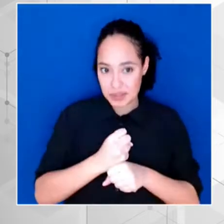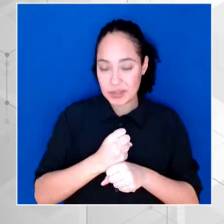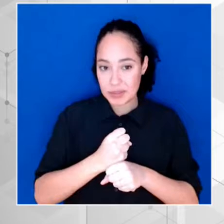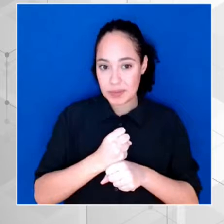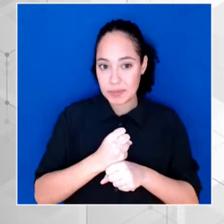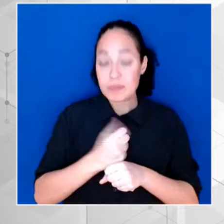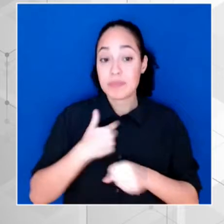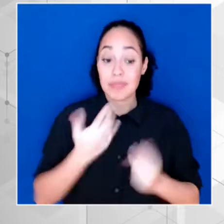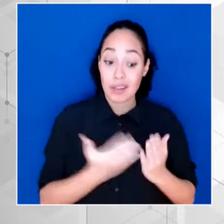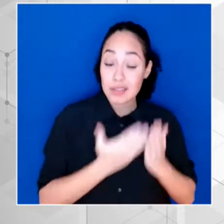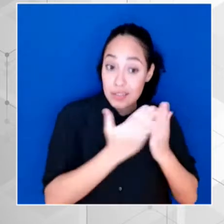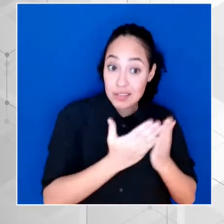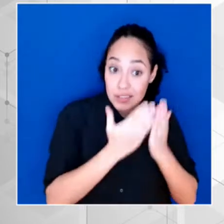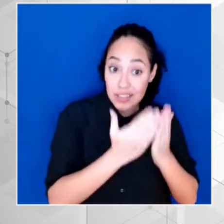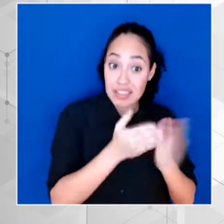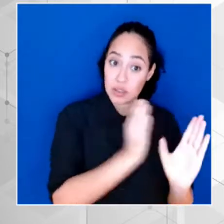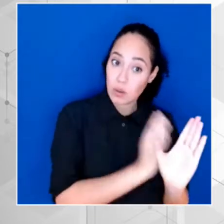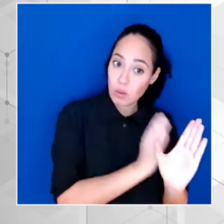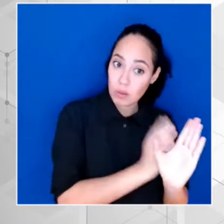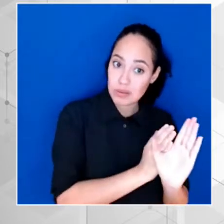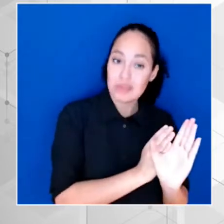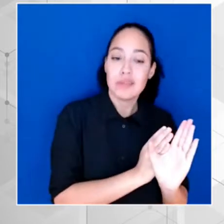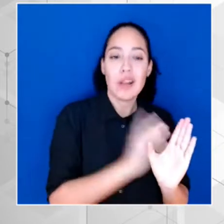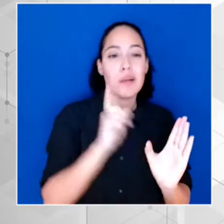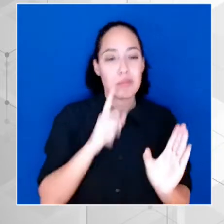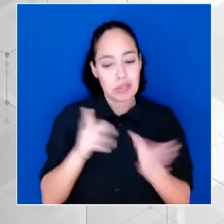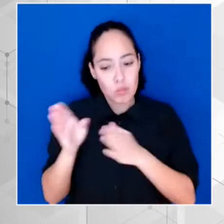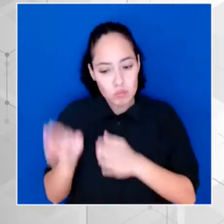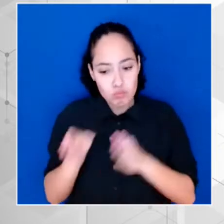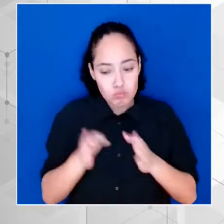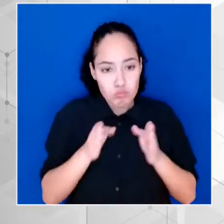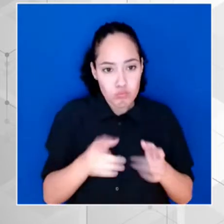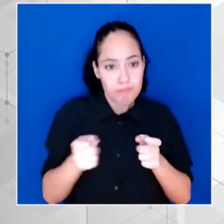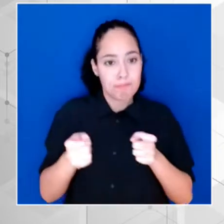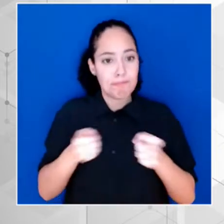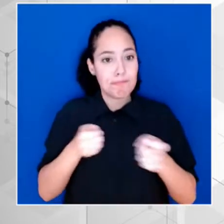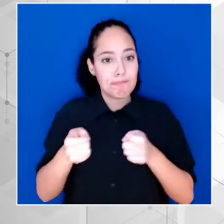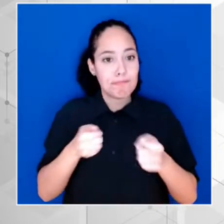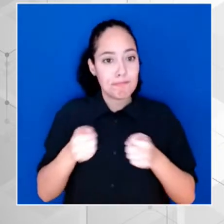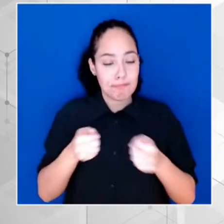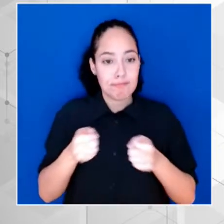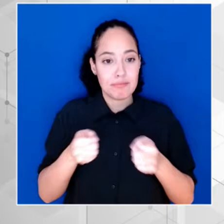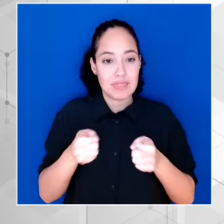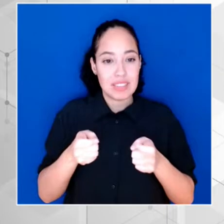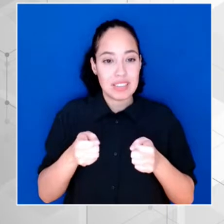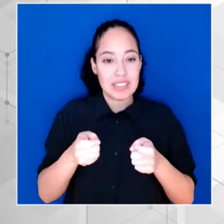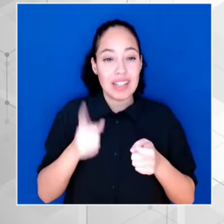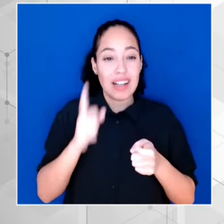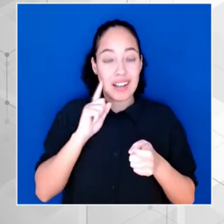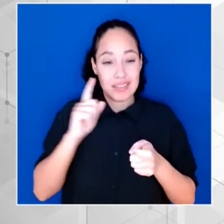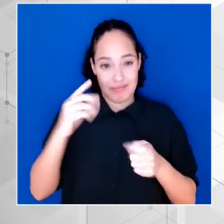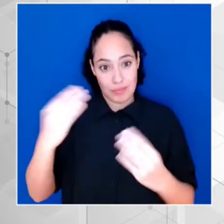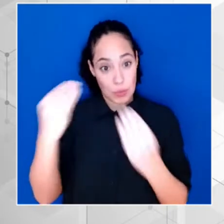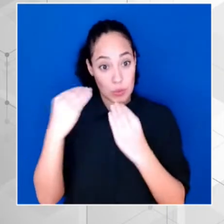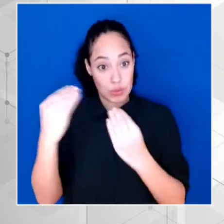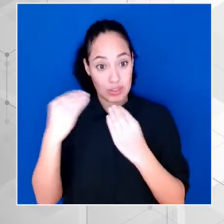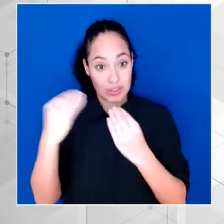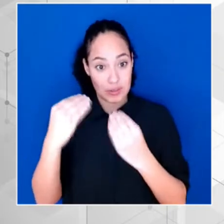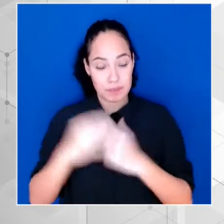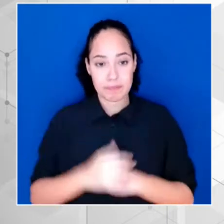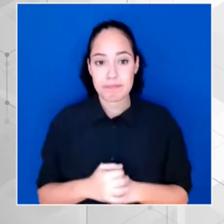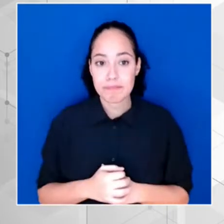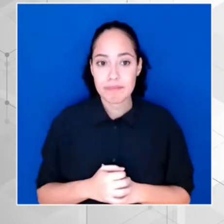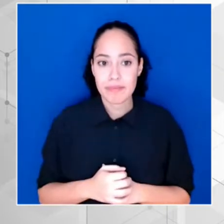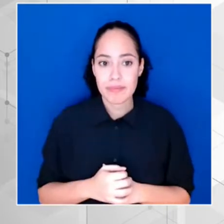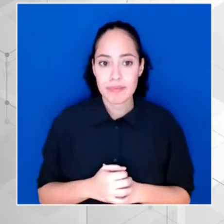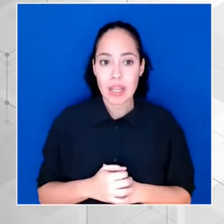management. As a person, I'm curious and I'm passionate about human behaviour in general, particularly motivation and learning and how we form